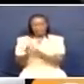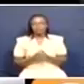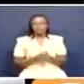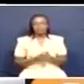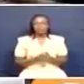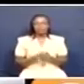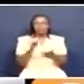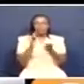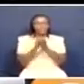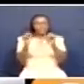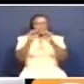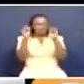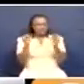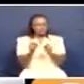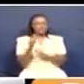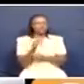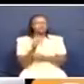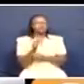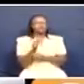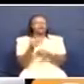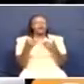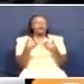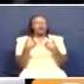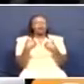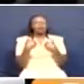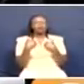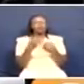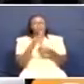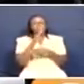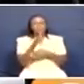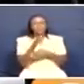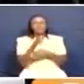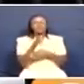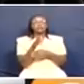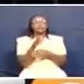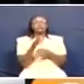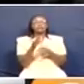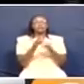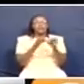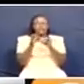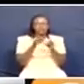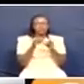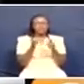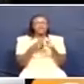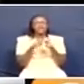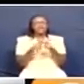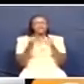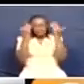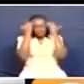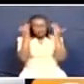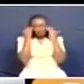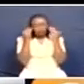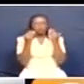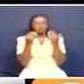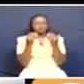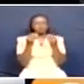that system has been elaborated and considered by this court on many occasions. But for